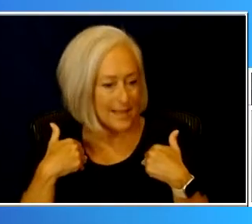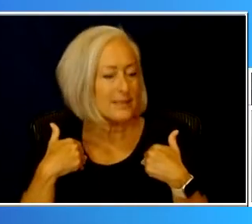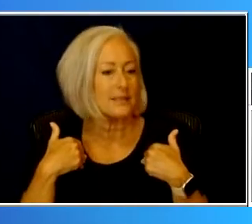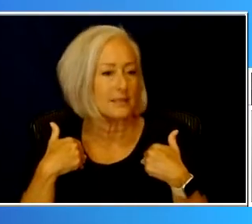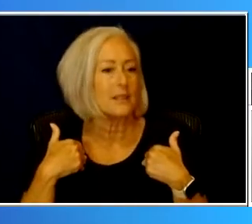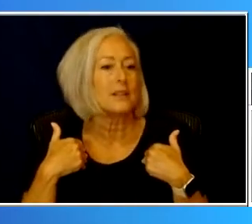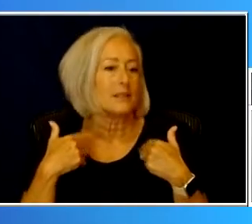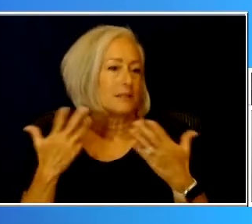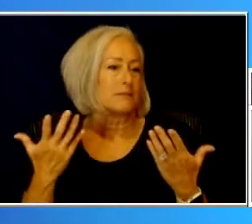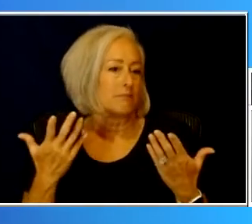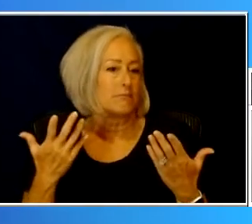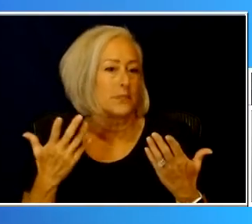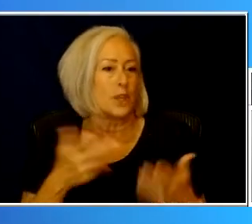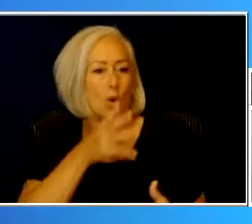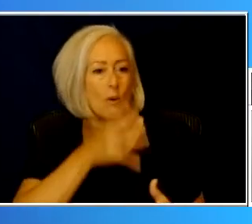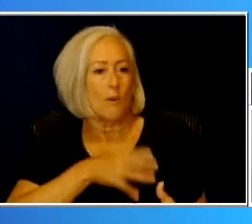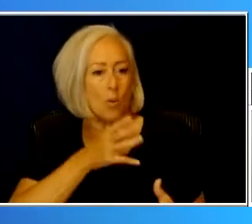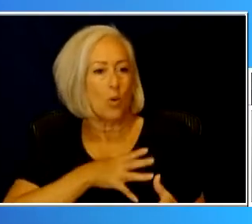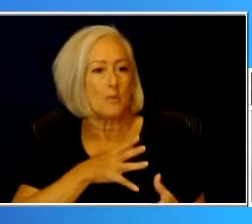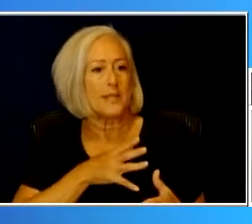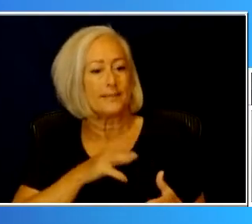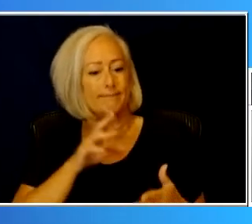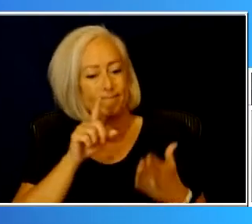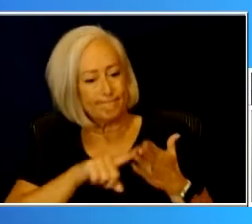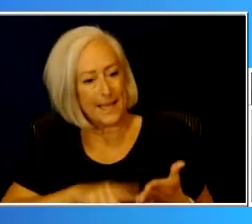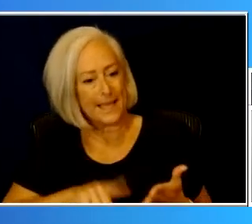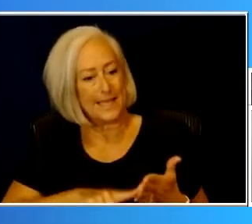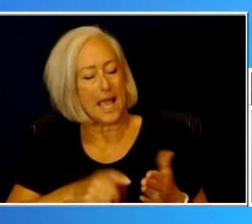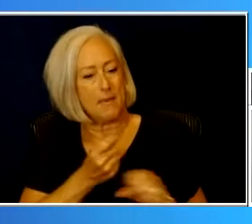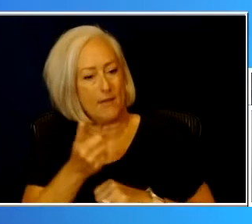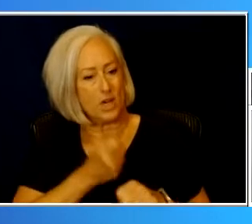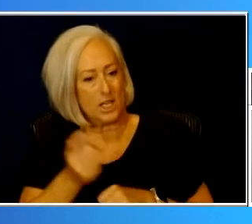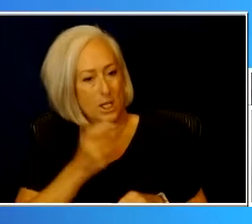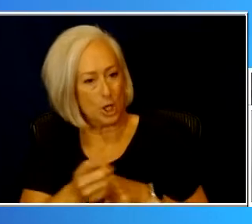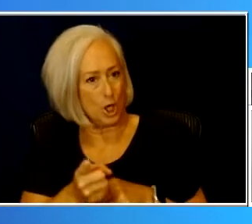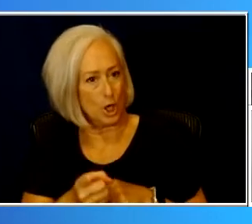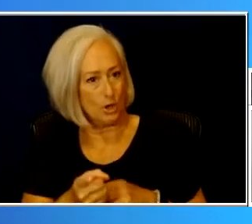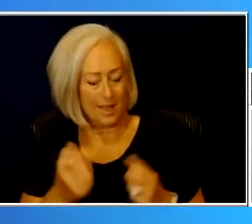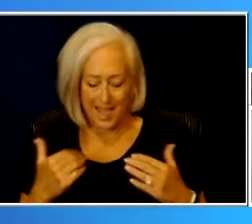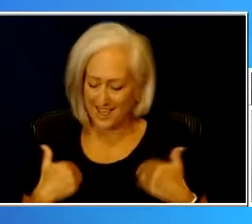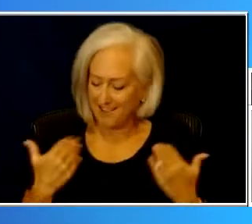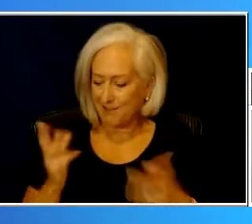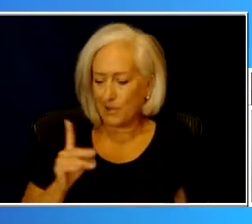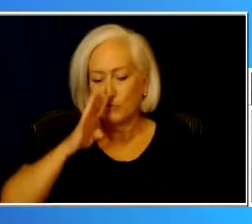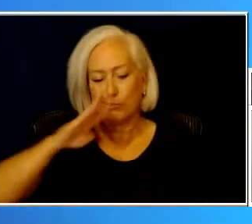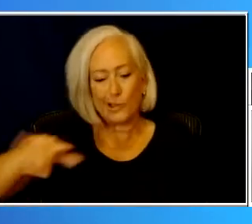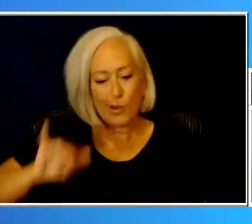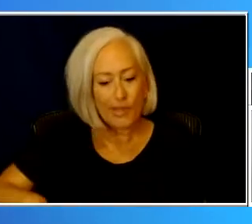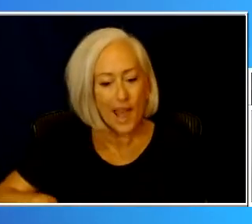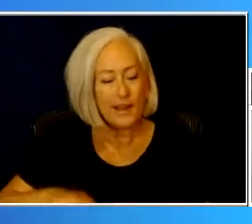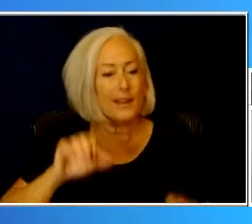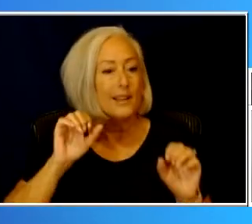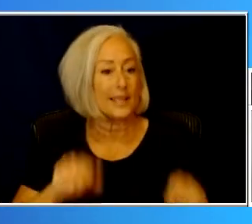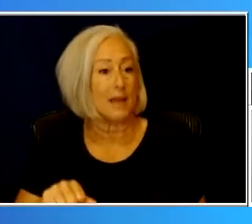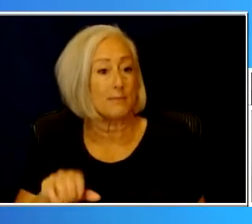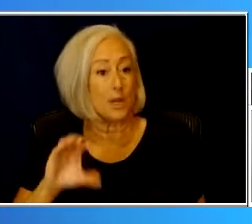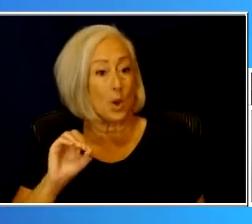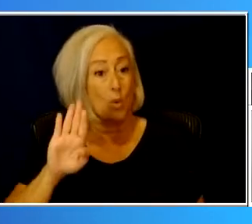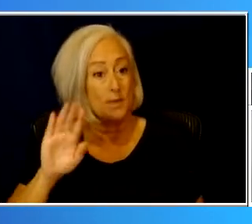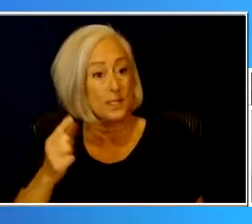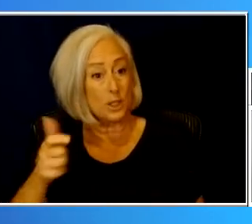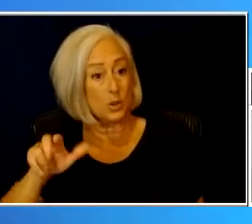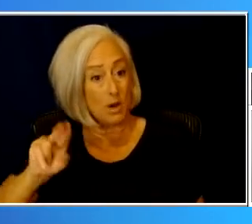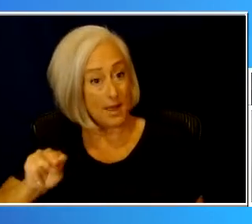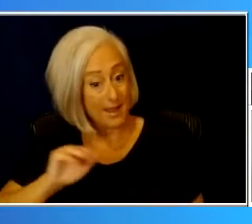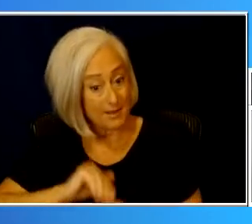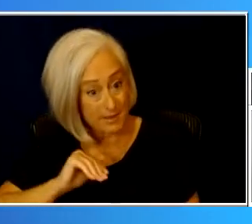of younger folks ignore that. And so it could be a reproductive health exam, it could be with your primary care doctor, but for sure